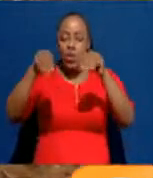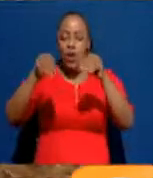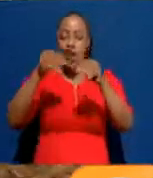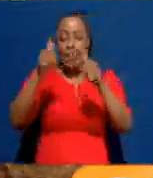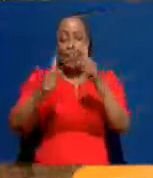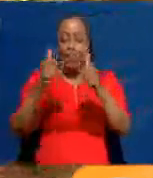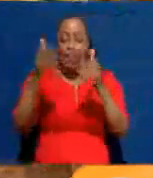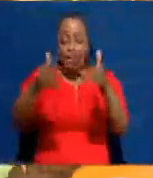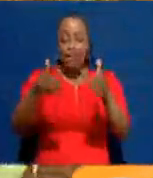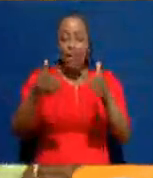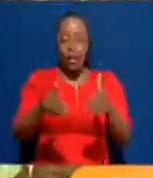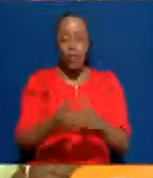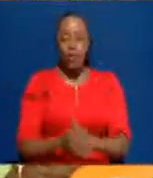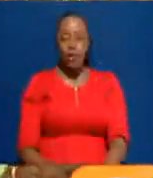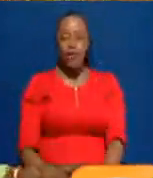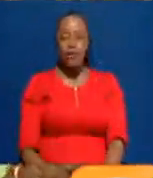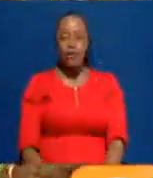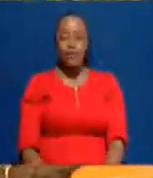available.